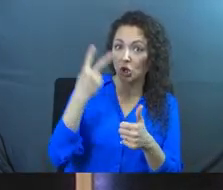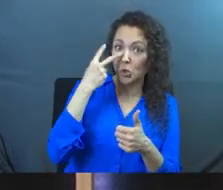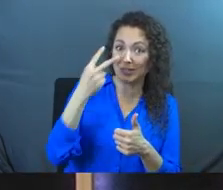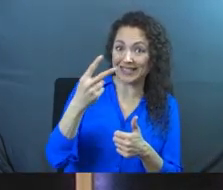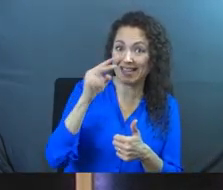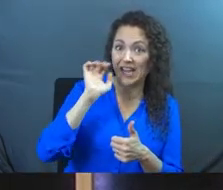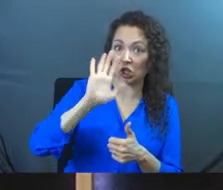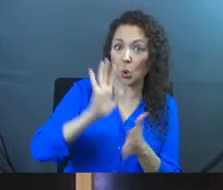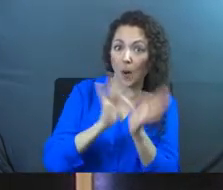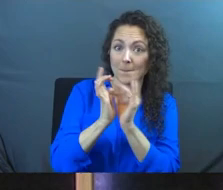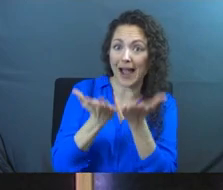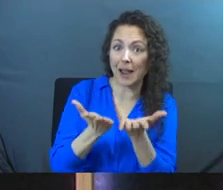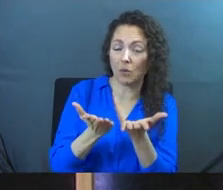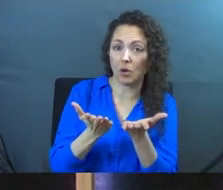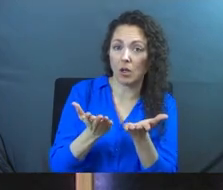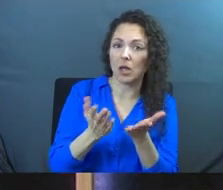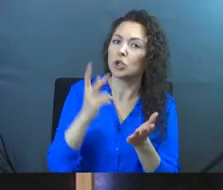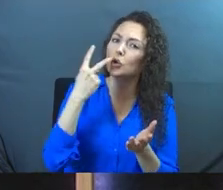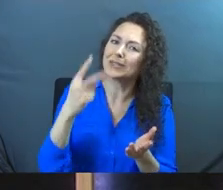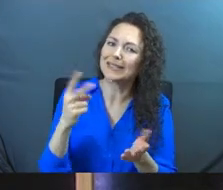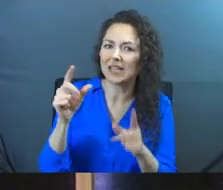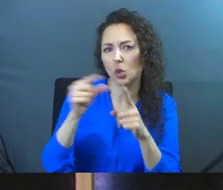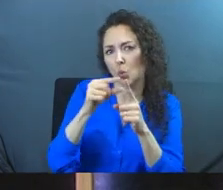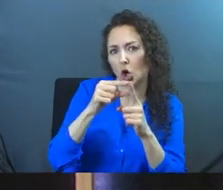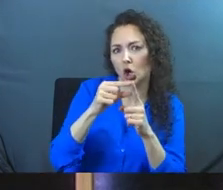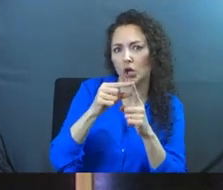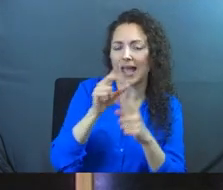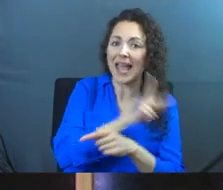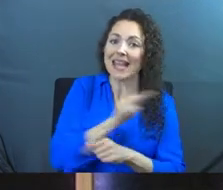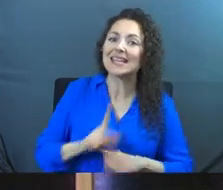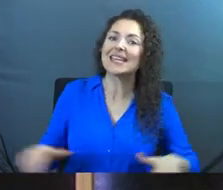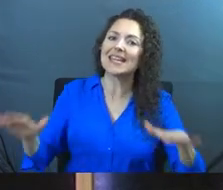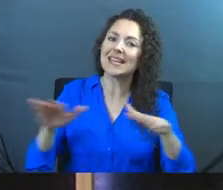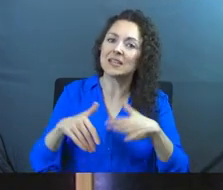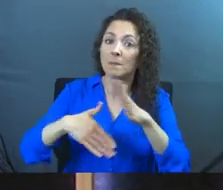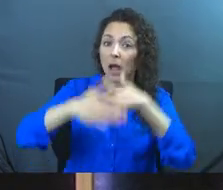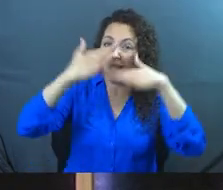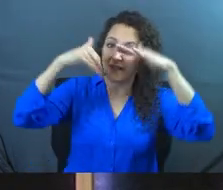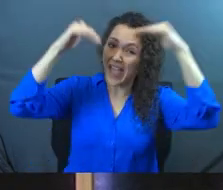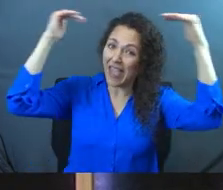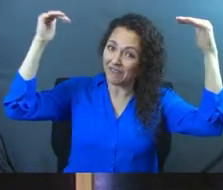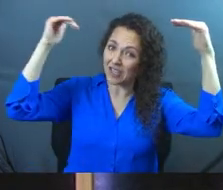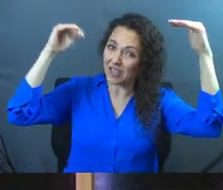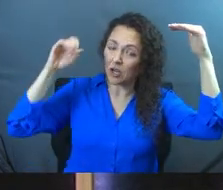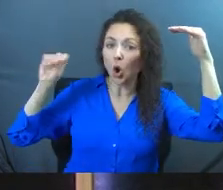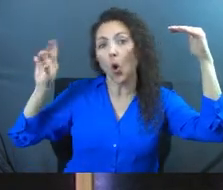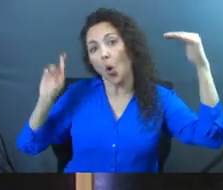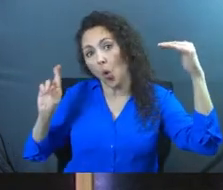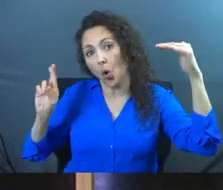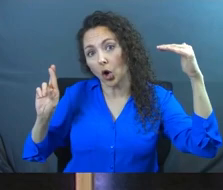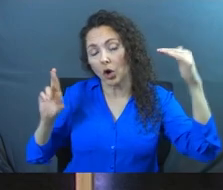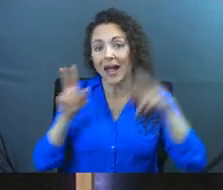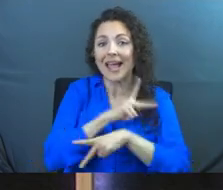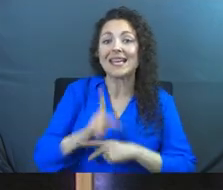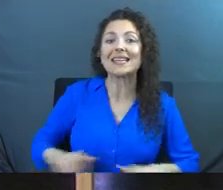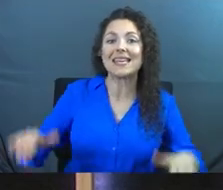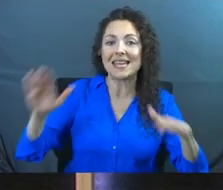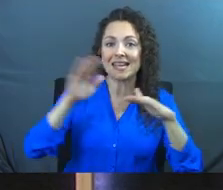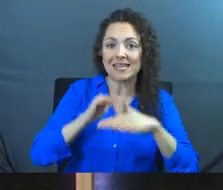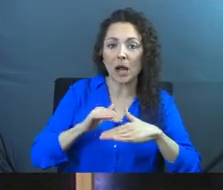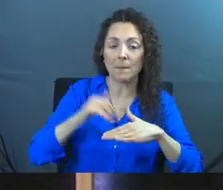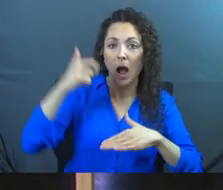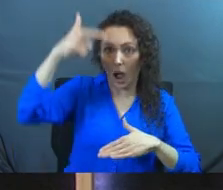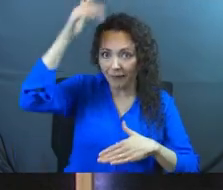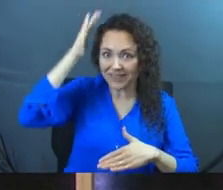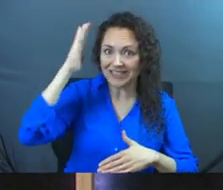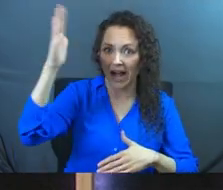two different things used. You'll see kingdom of heaven and you'll see kingdom of God, which are the same idea. So both of those things, whether he says the kingdom of heaven is